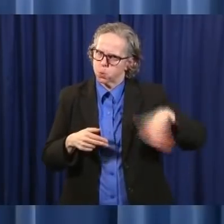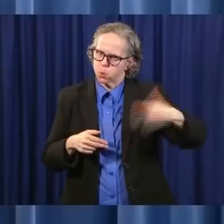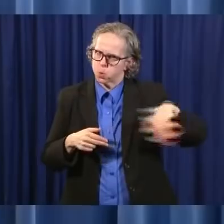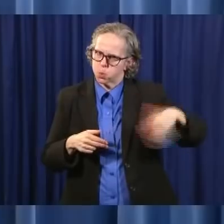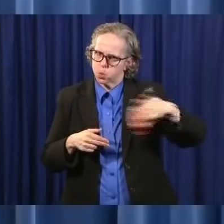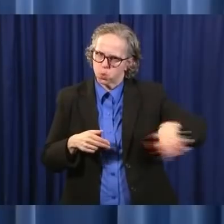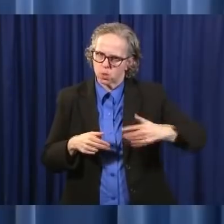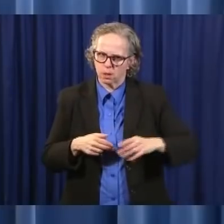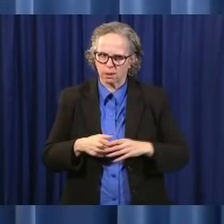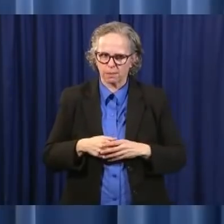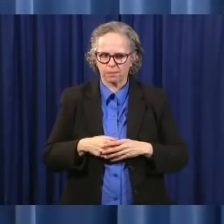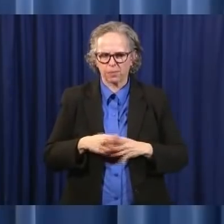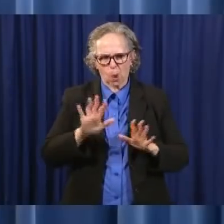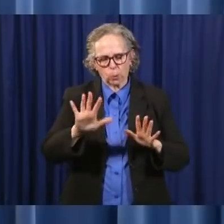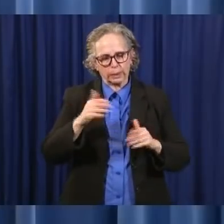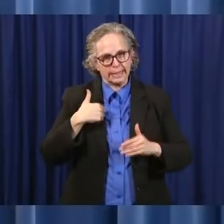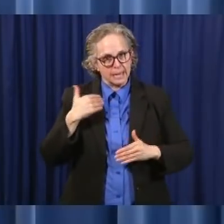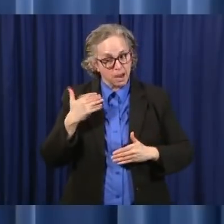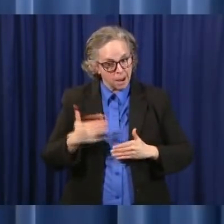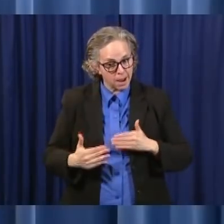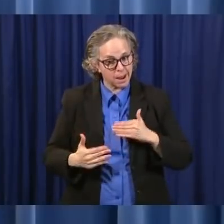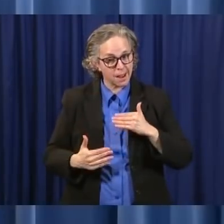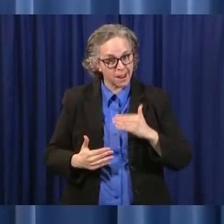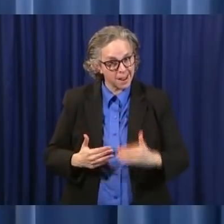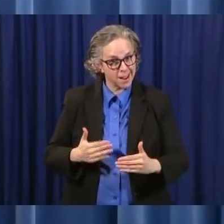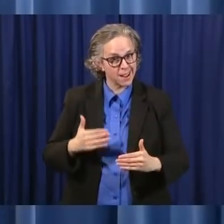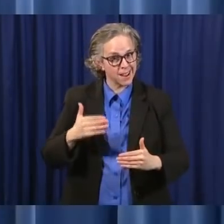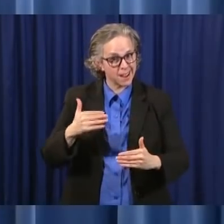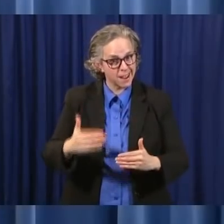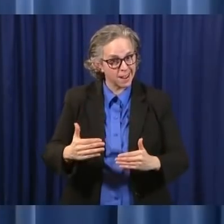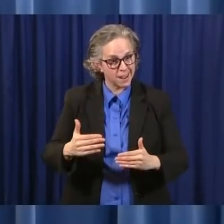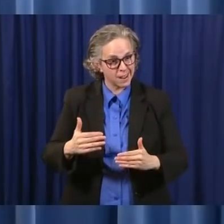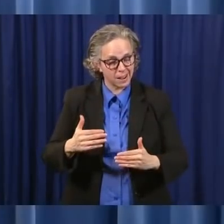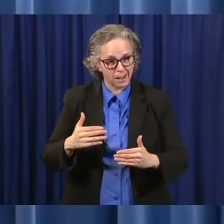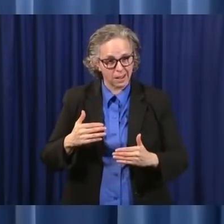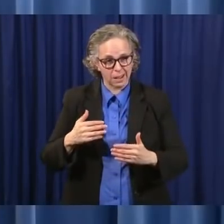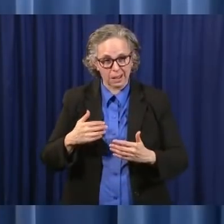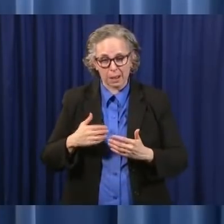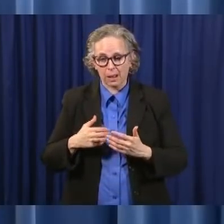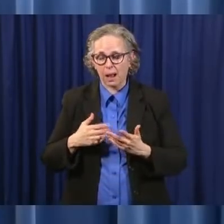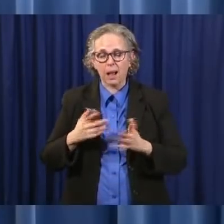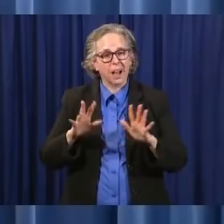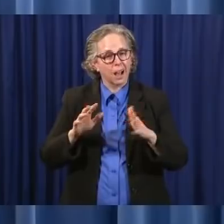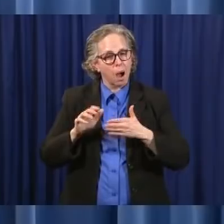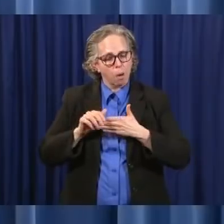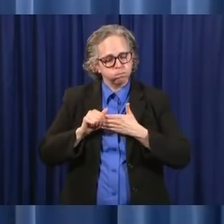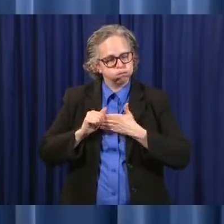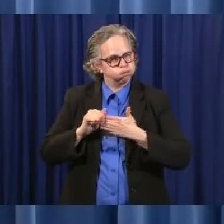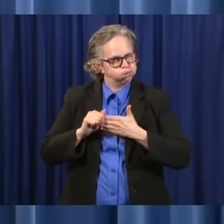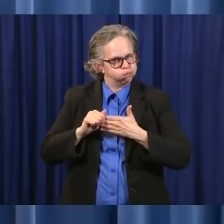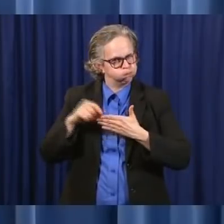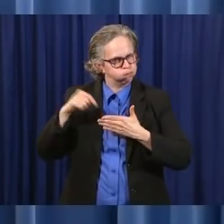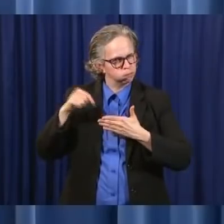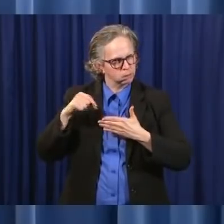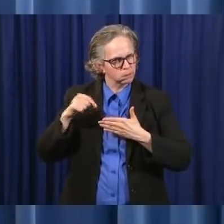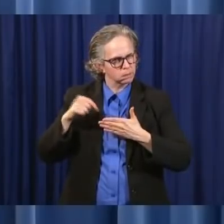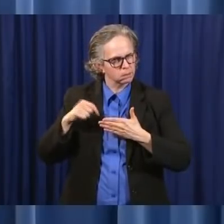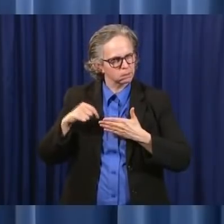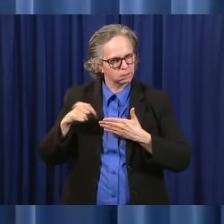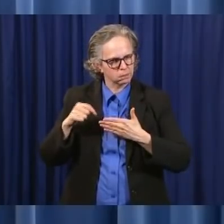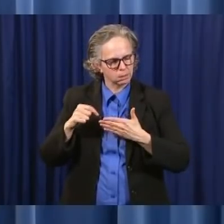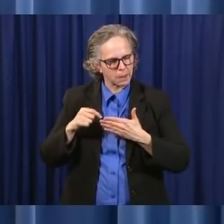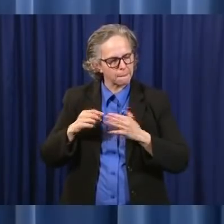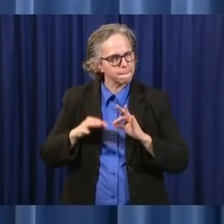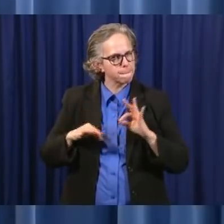we move forward, the maximum flexibility that we can have as a state would certainly be very, very, very